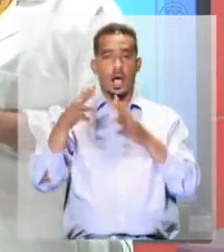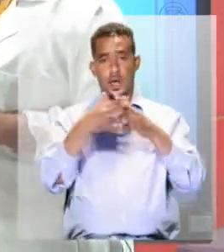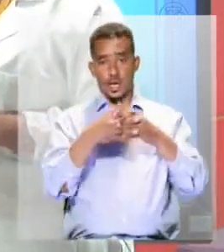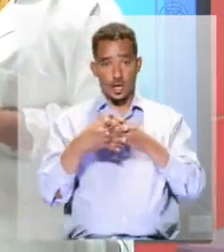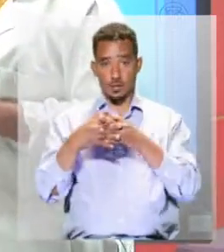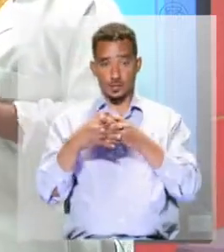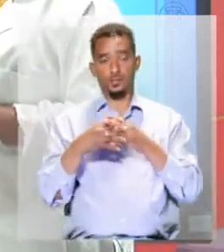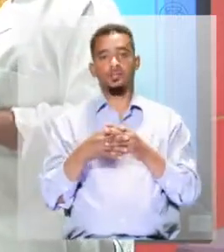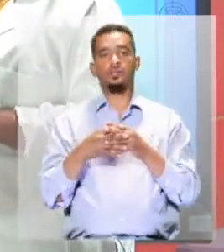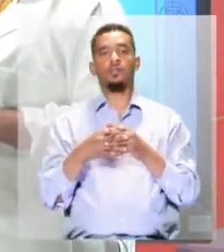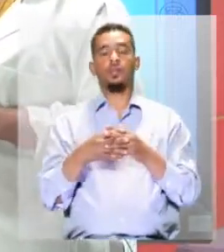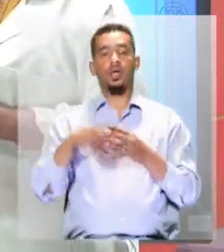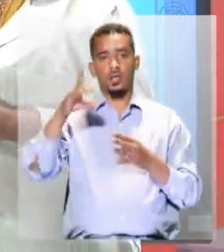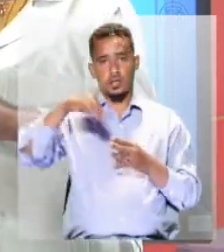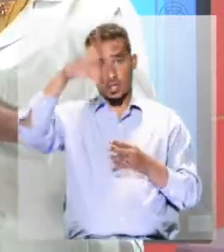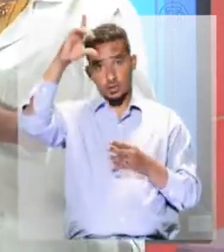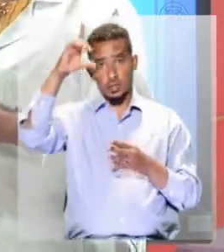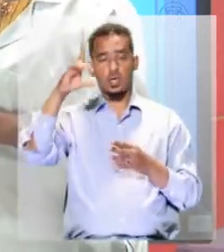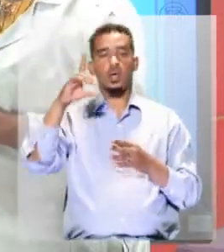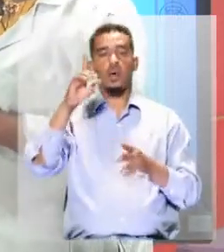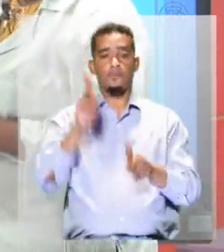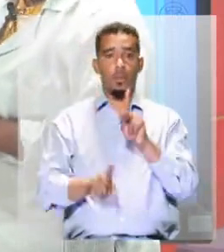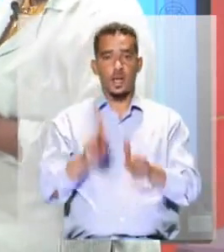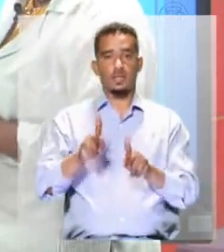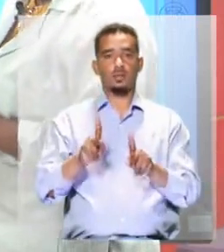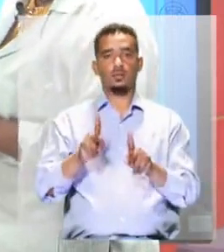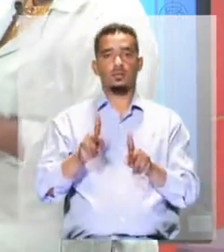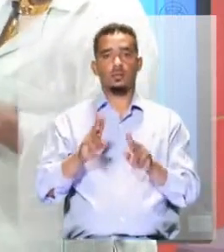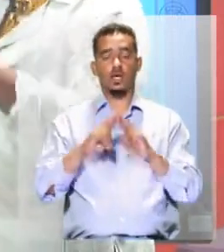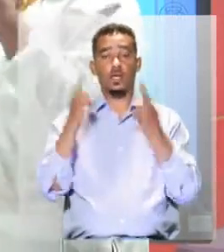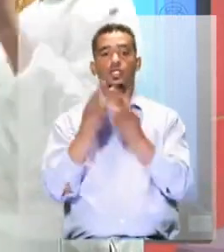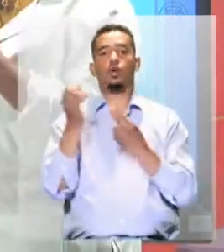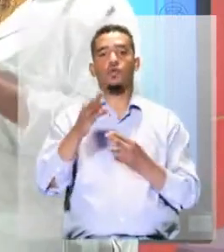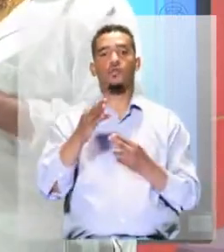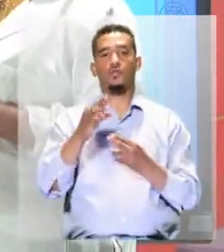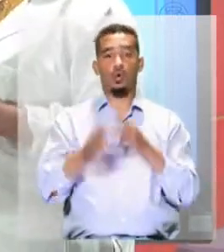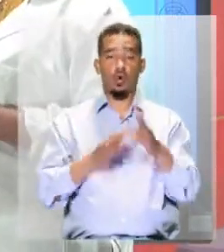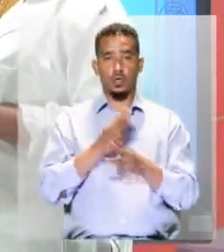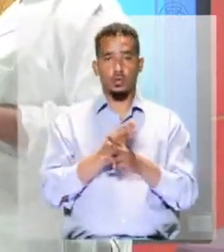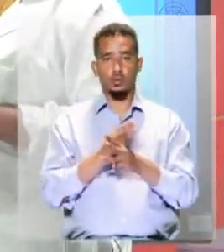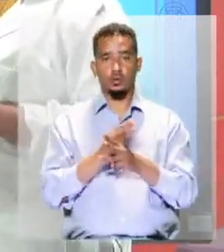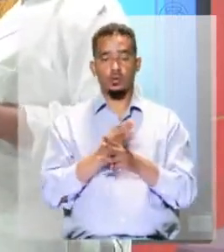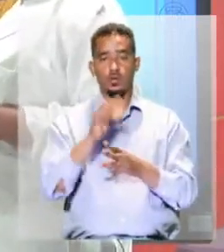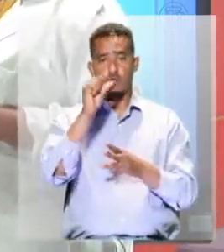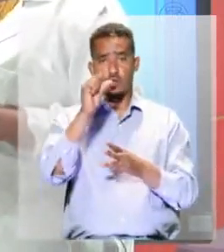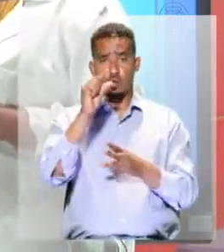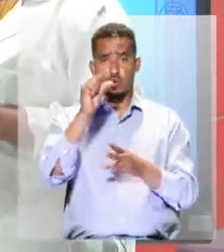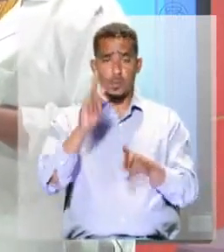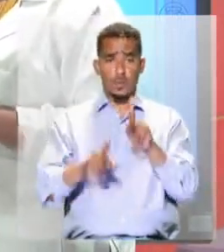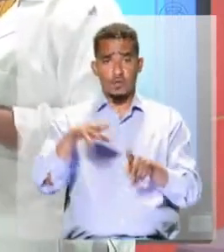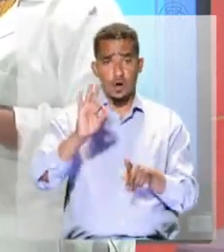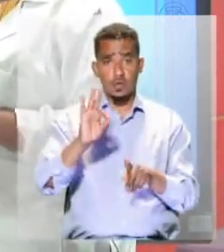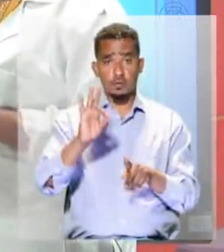America are densely populated region of the world. Very sparse people is found in